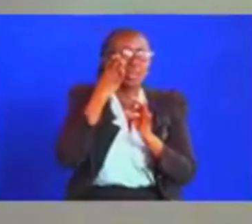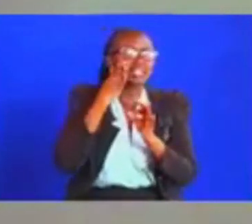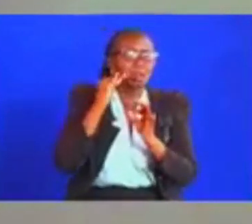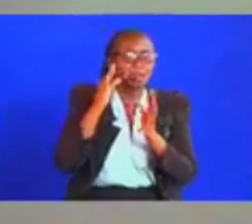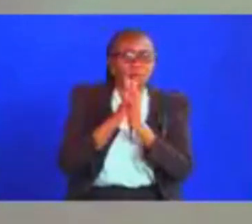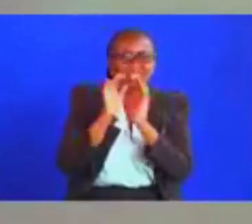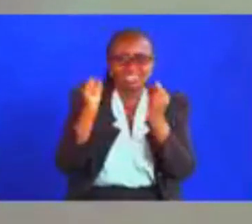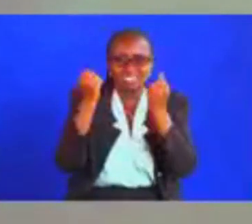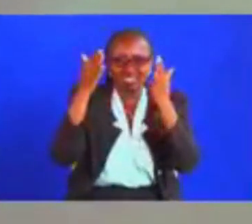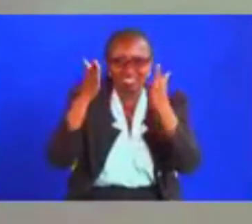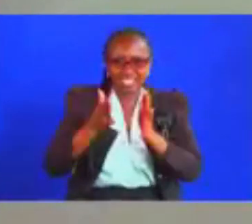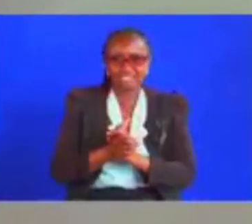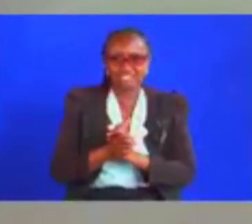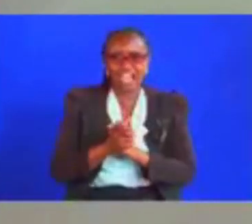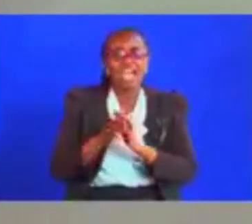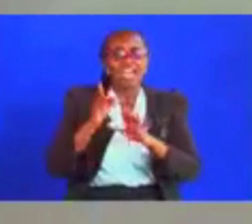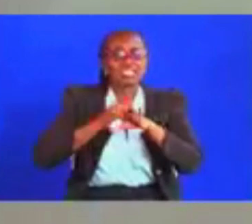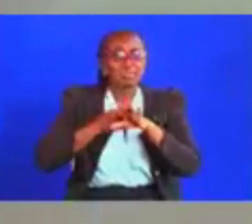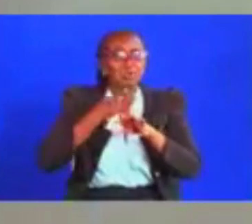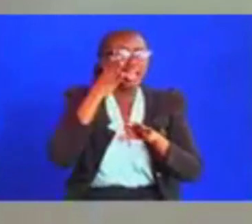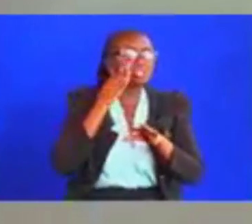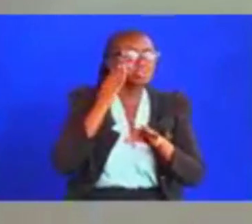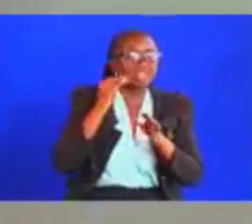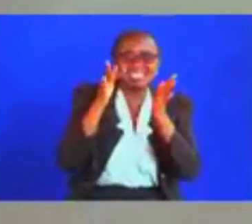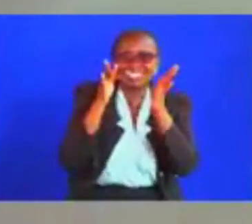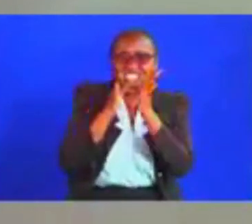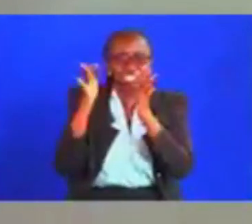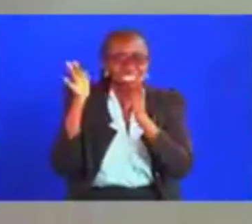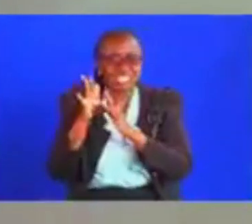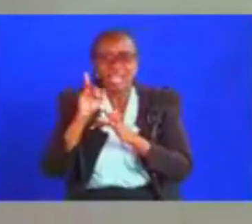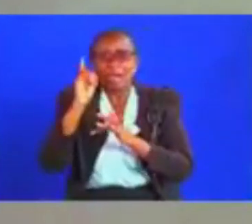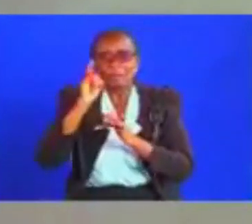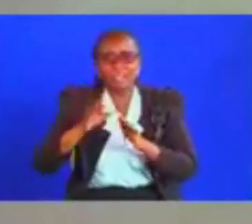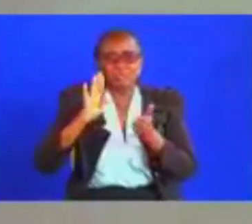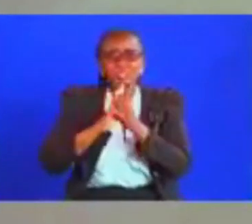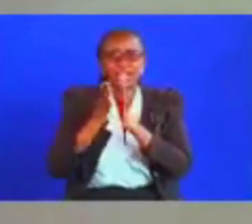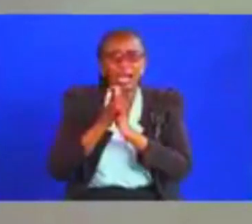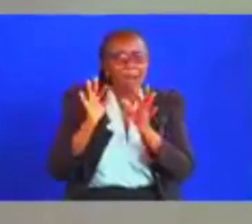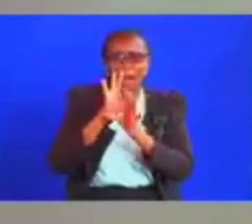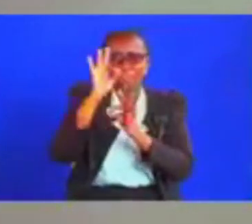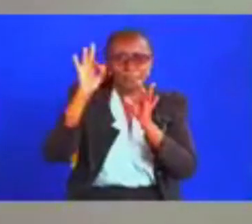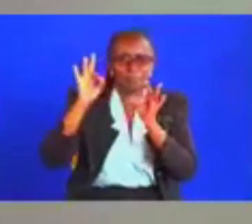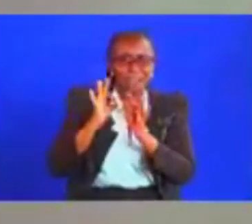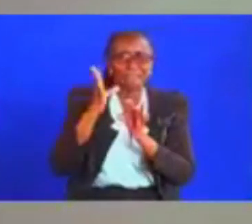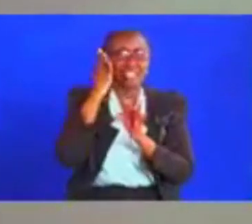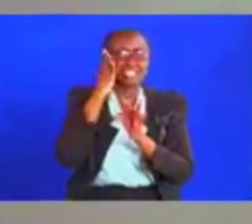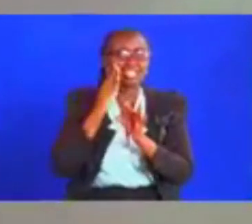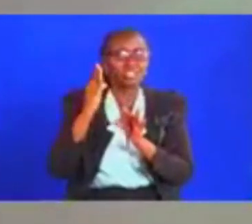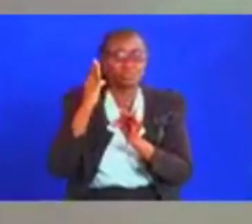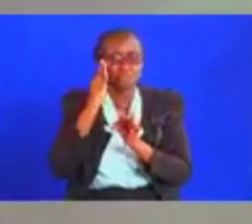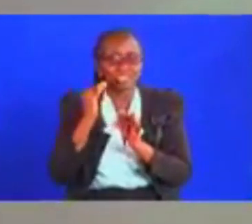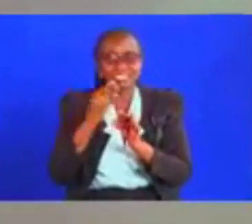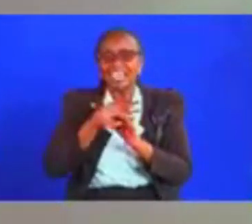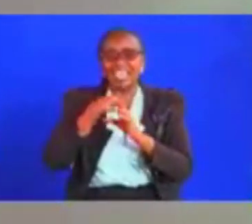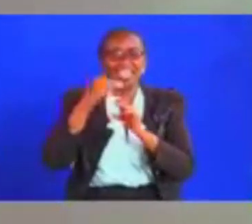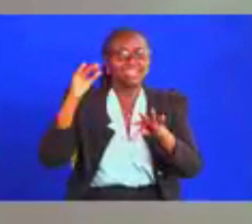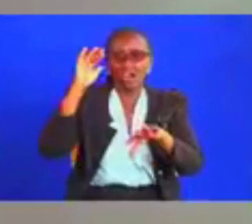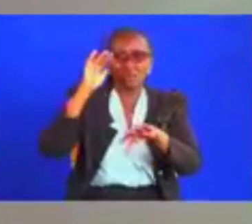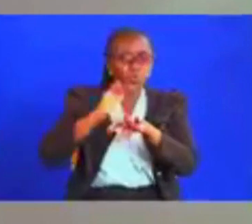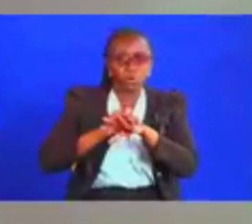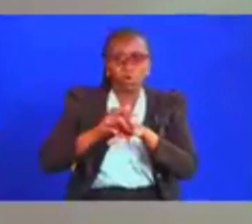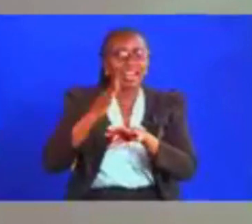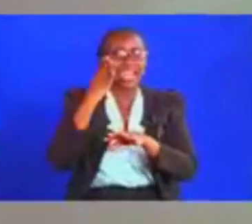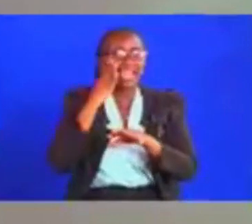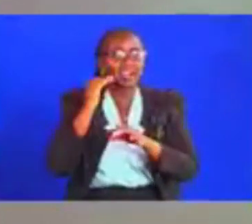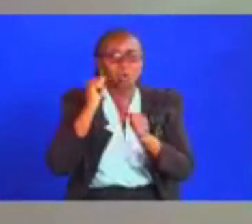Savior. An encounter with the Savior must be a definite encounter, an intentional encounter that